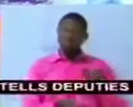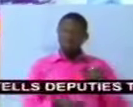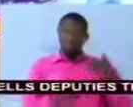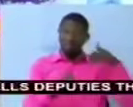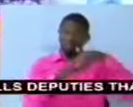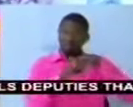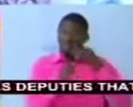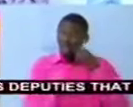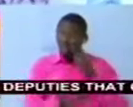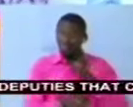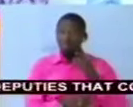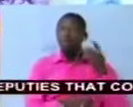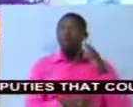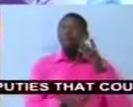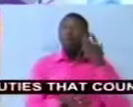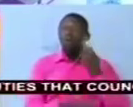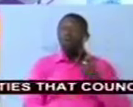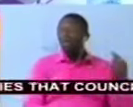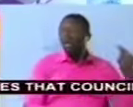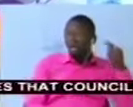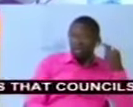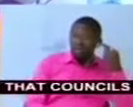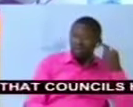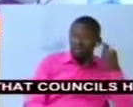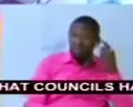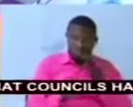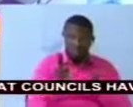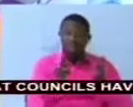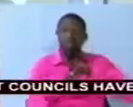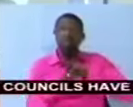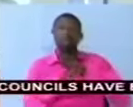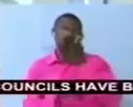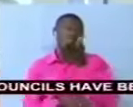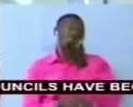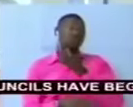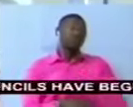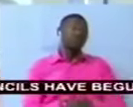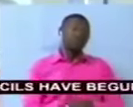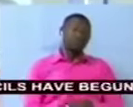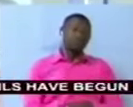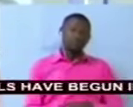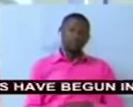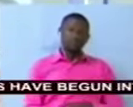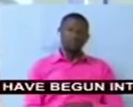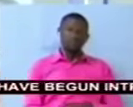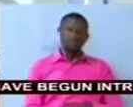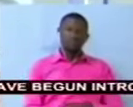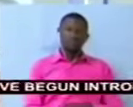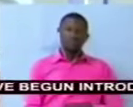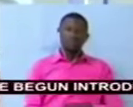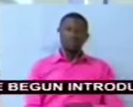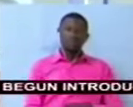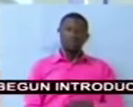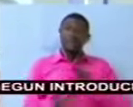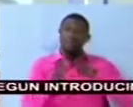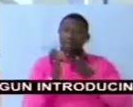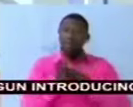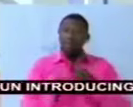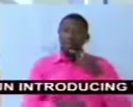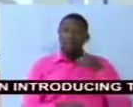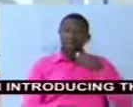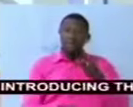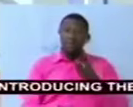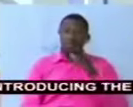when I had it I reported the so for doing your civic duty for doing what the